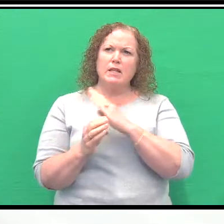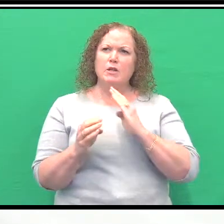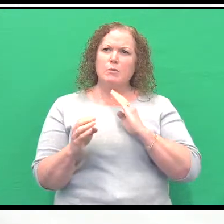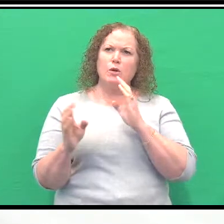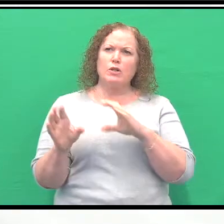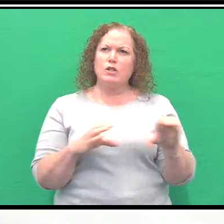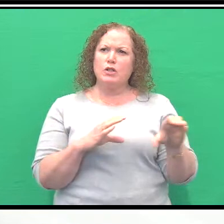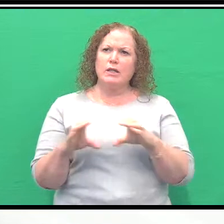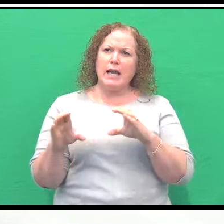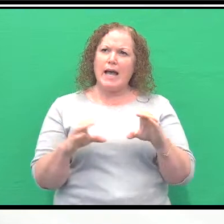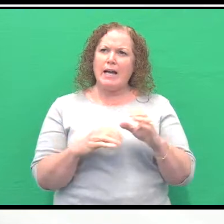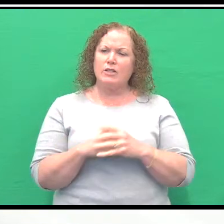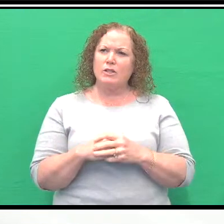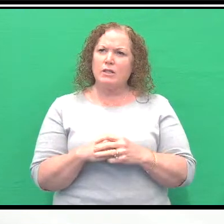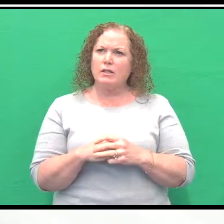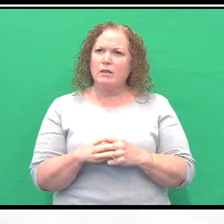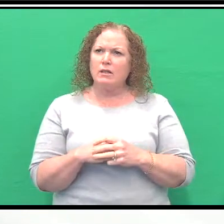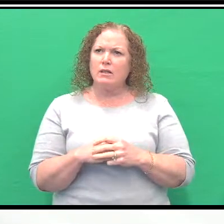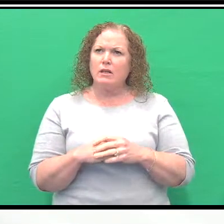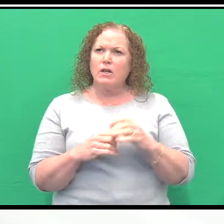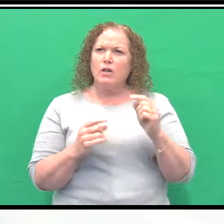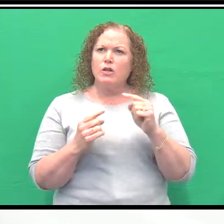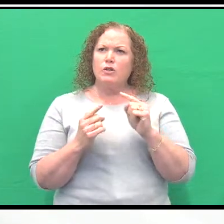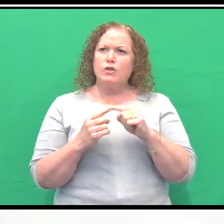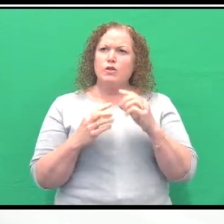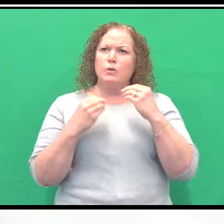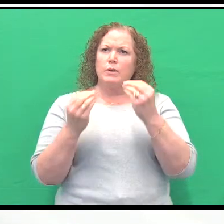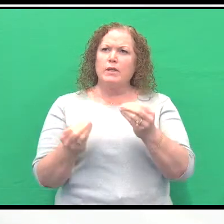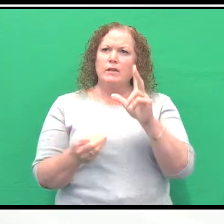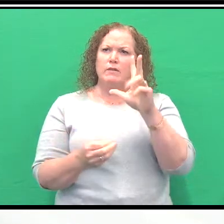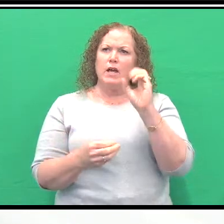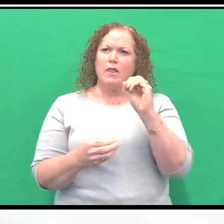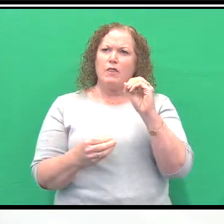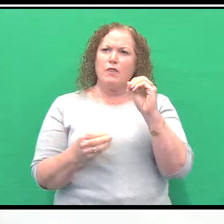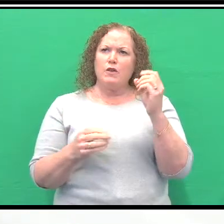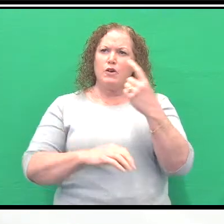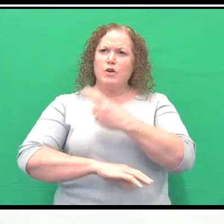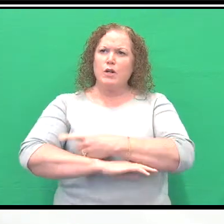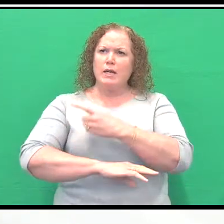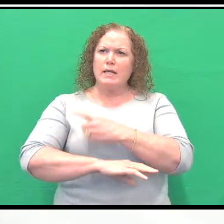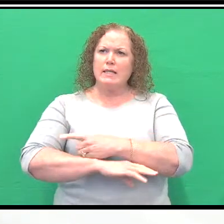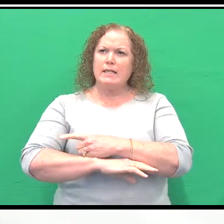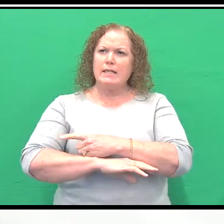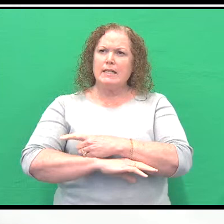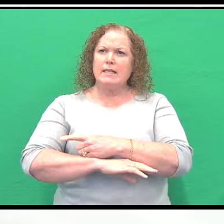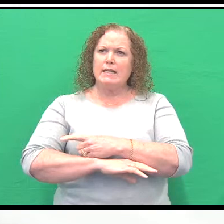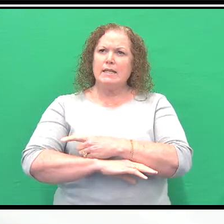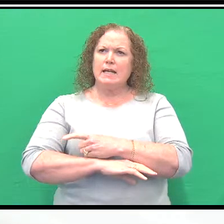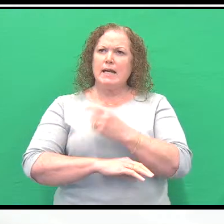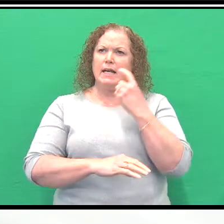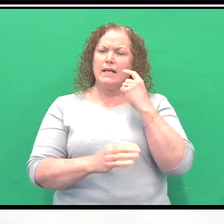to issue a 30-day notice of dismissal to certificated employee number